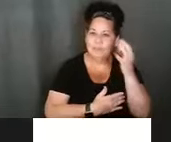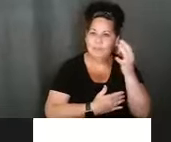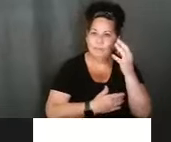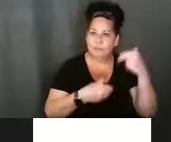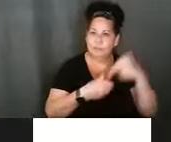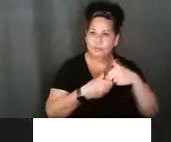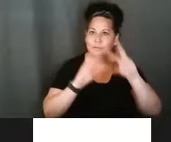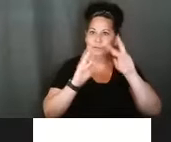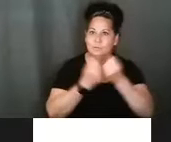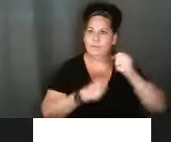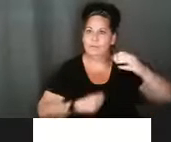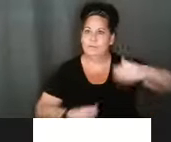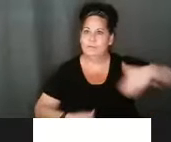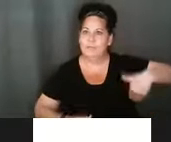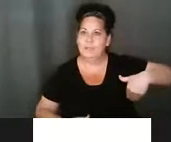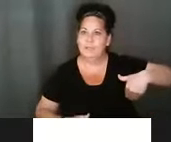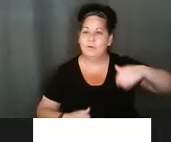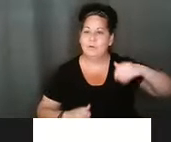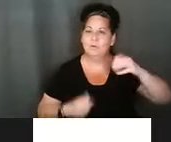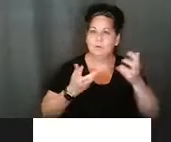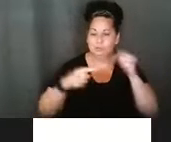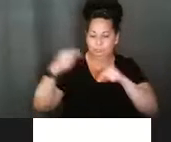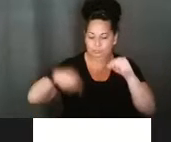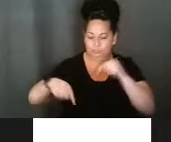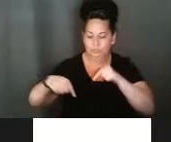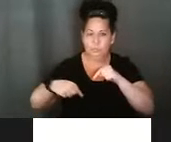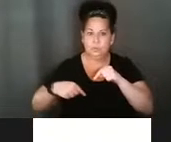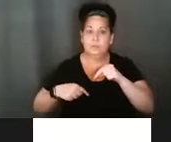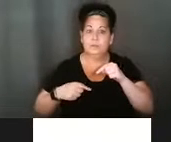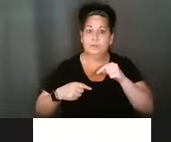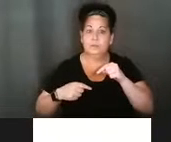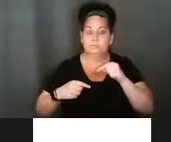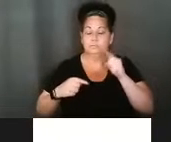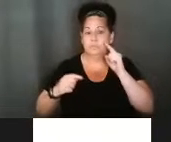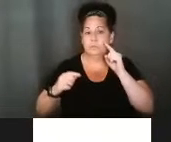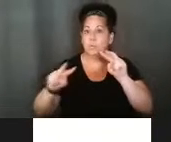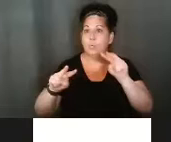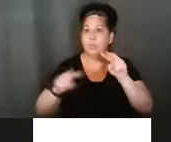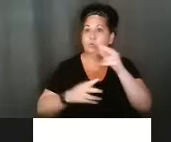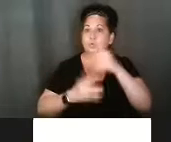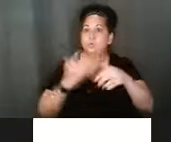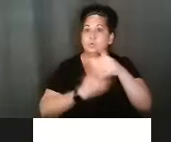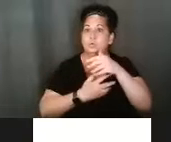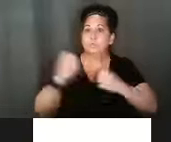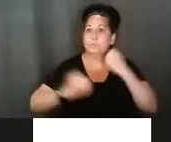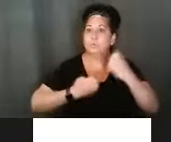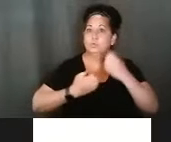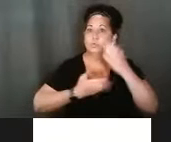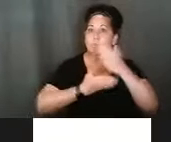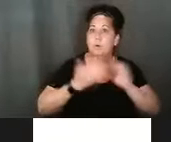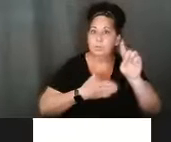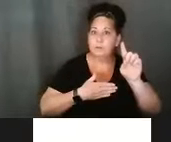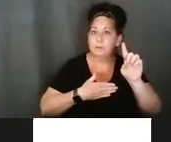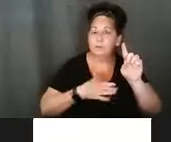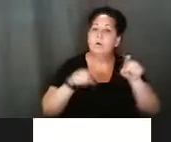look at social emotional part one, that is also available for you to view.